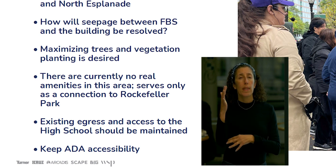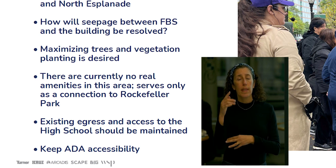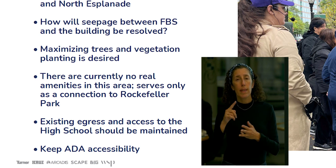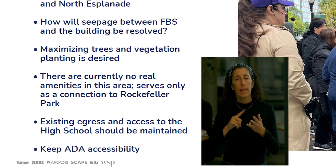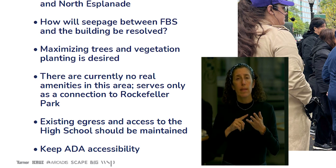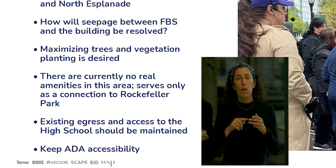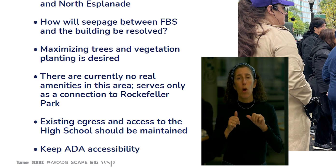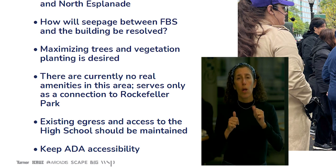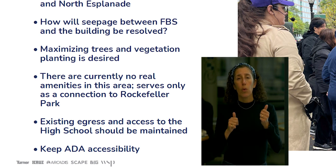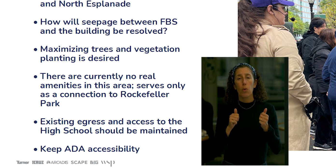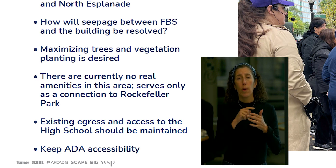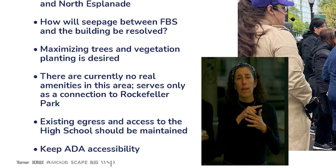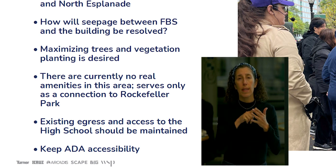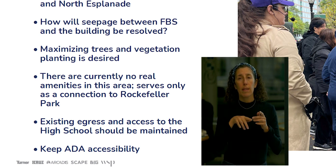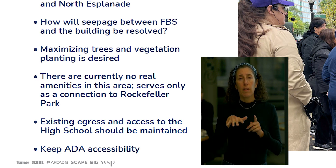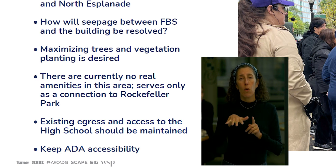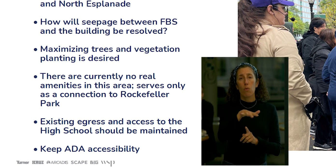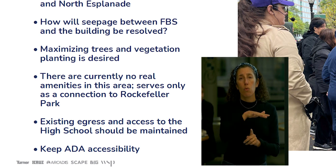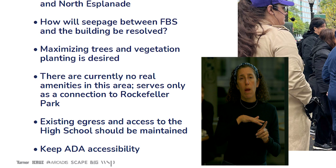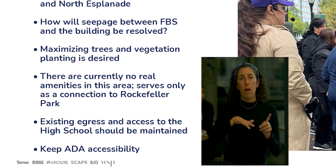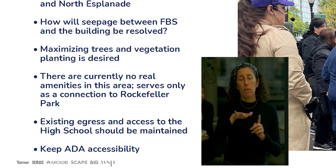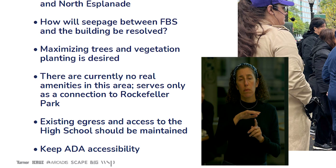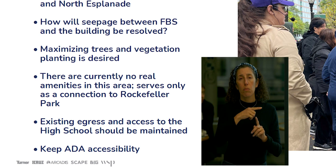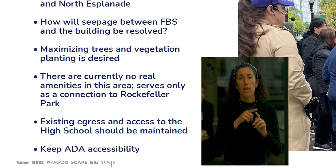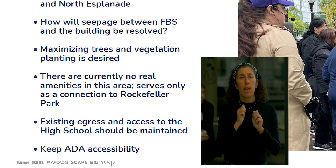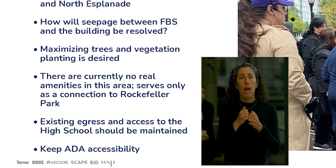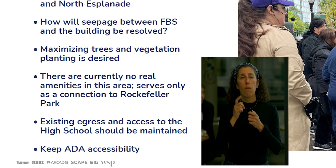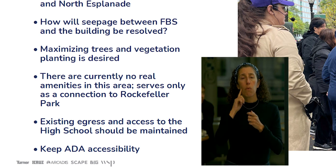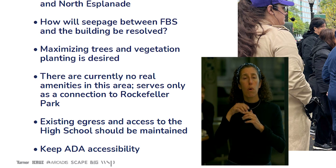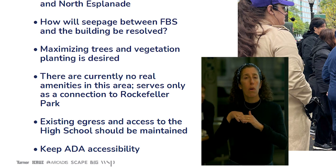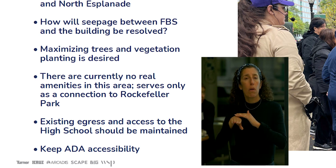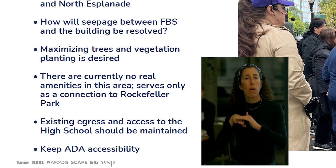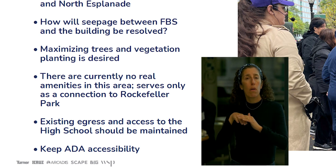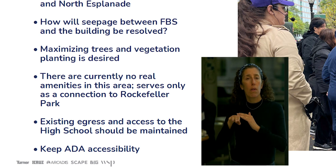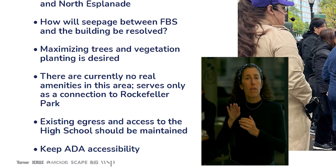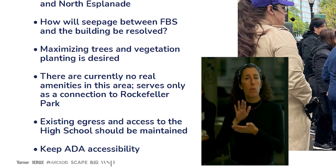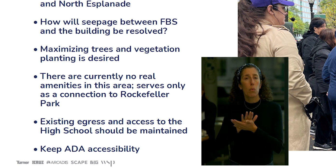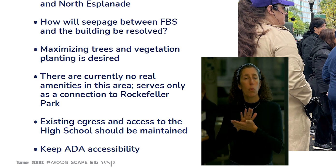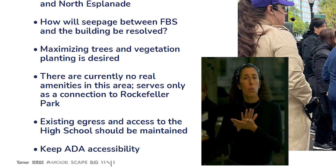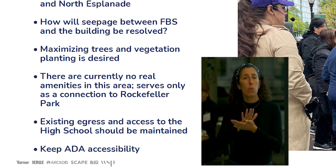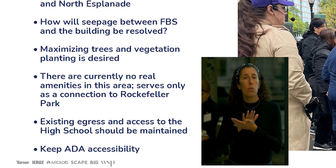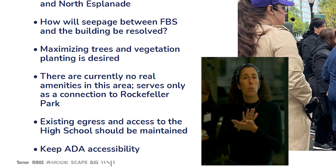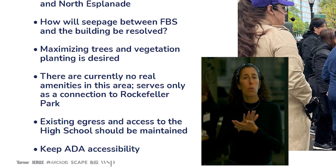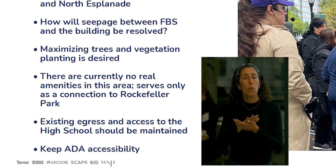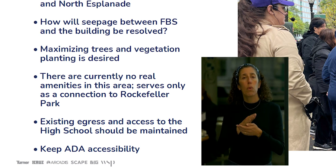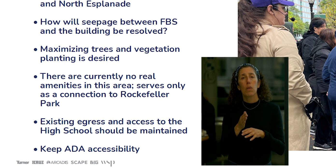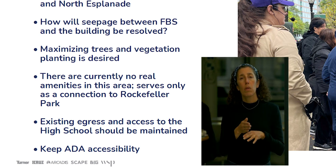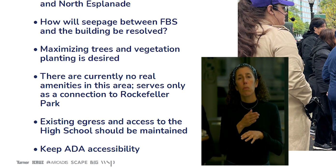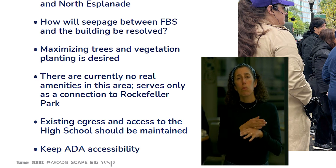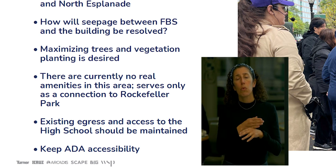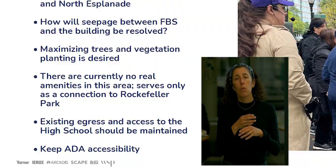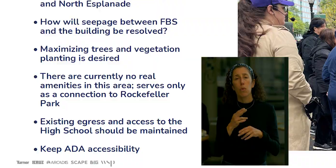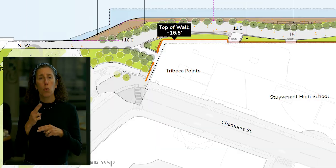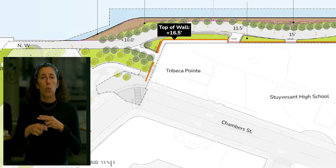then maintaining the egress to the school and maintaining and improving universal access and ADA